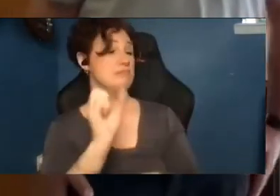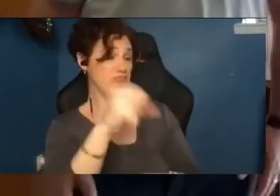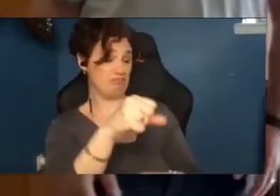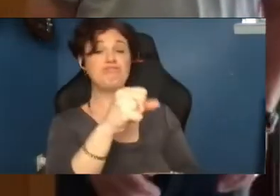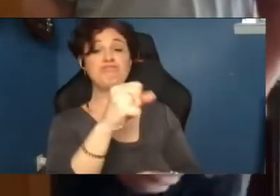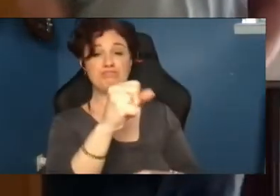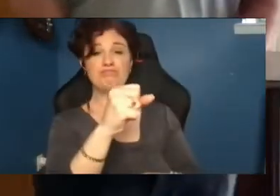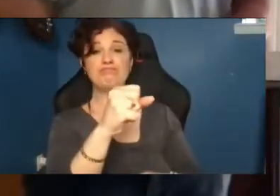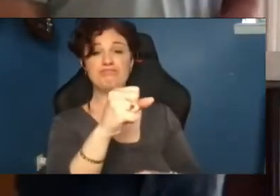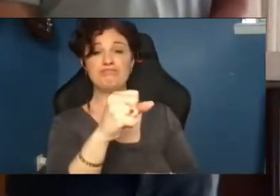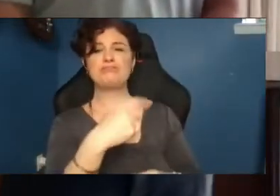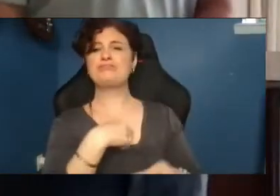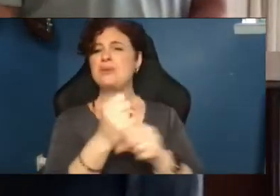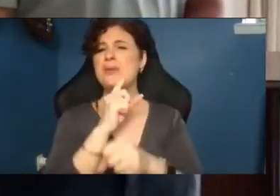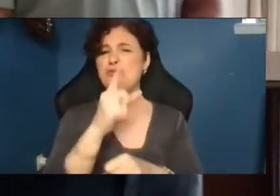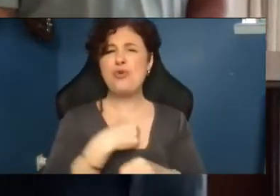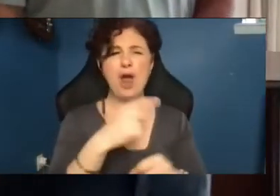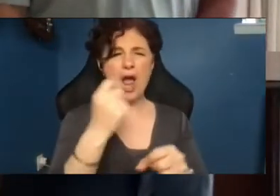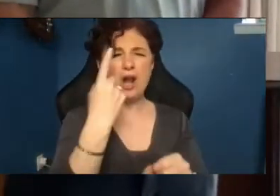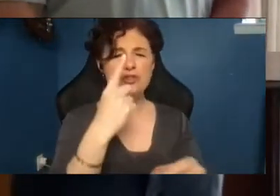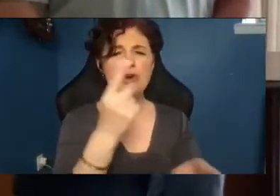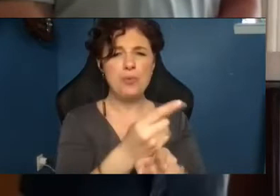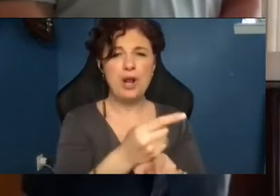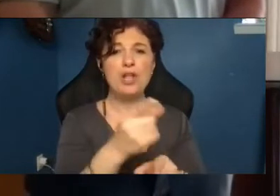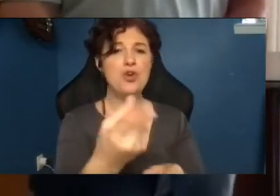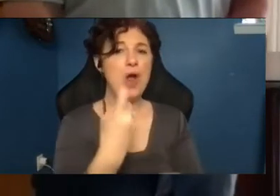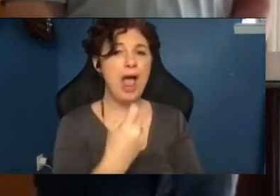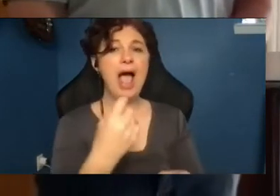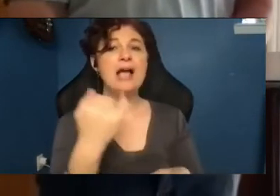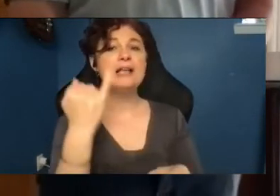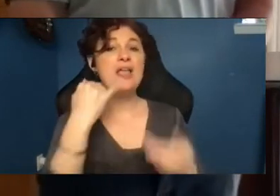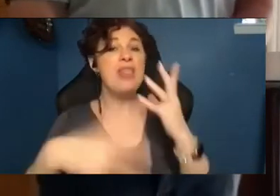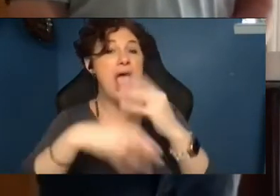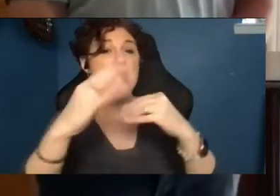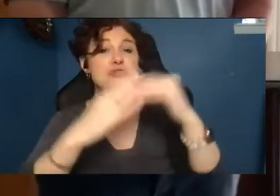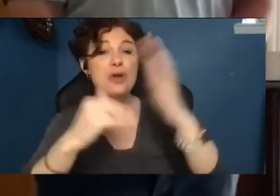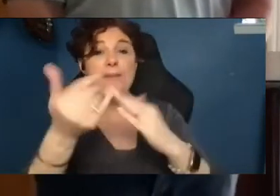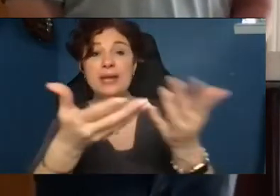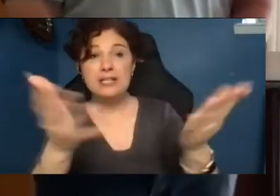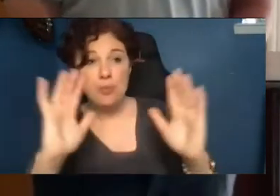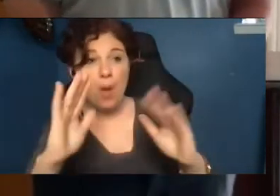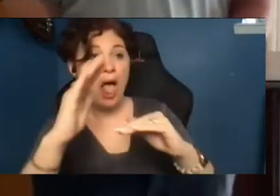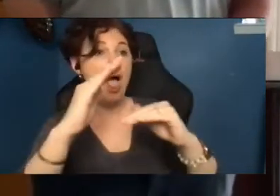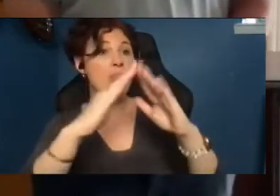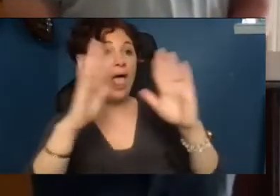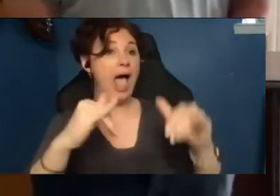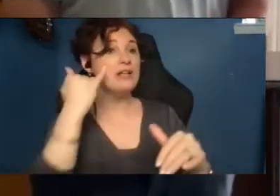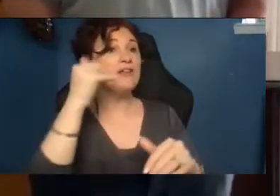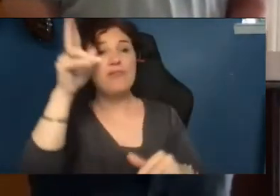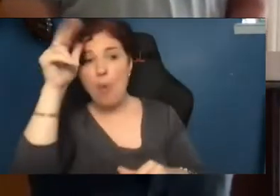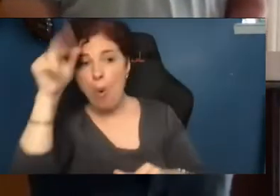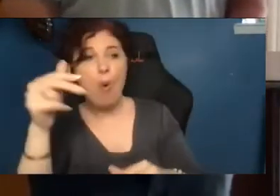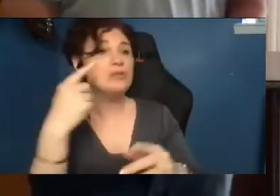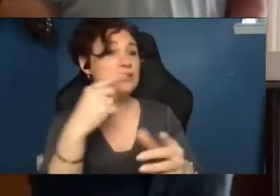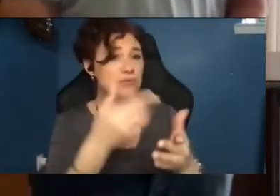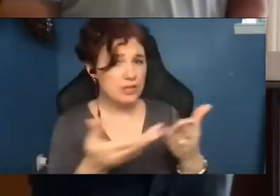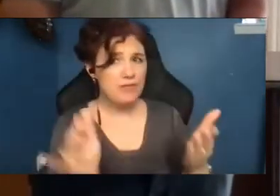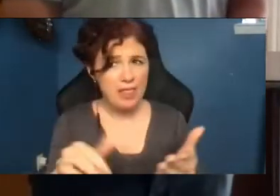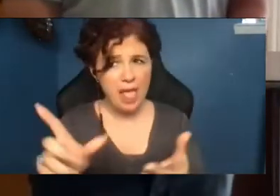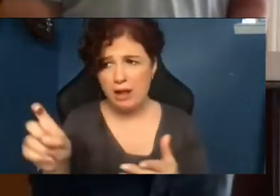Yes. Yeah. I just want to make sure I understood correctly. You were asking the extra buildings around the house, if they would have been for horses and things like